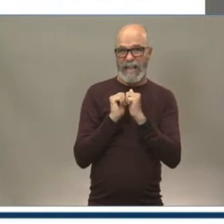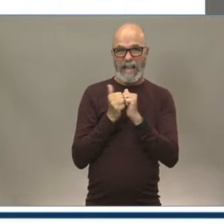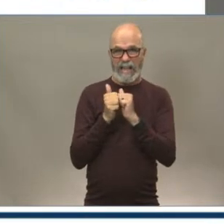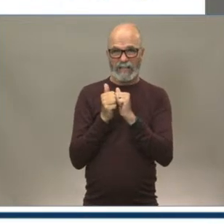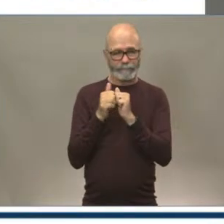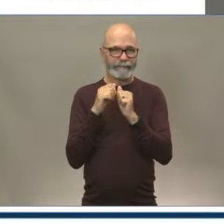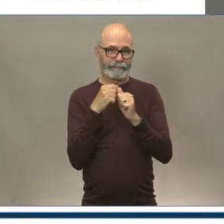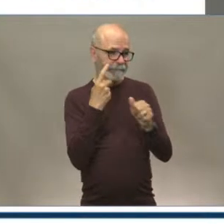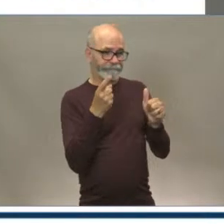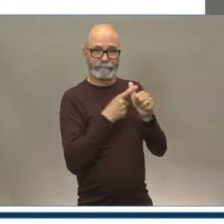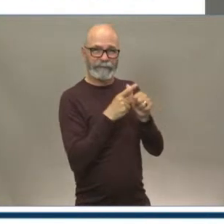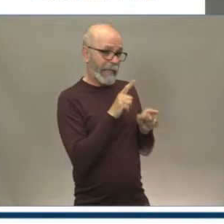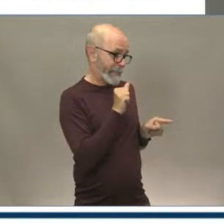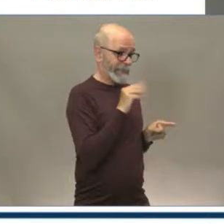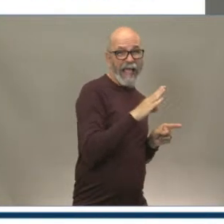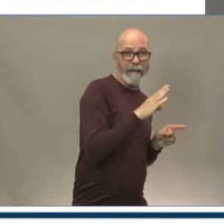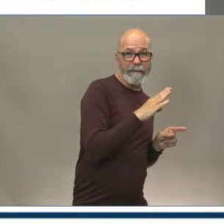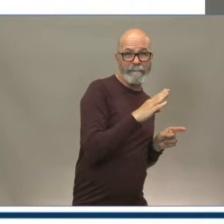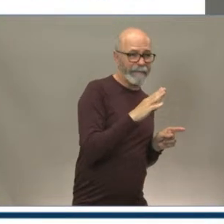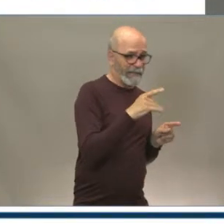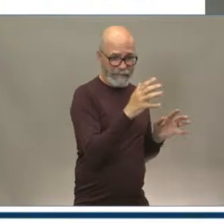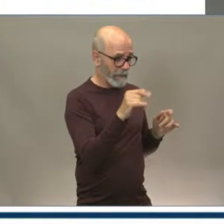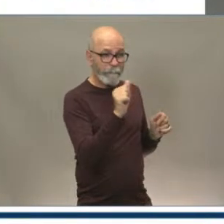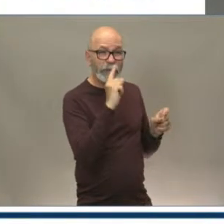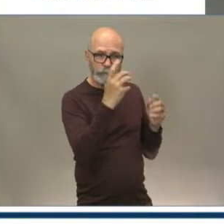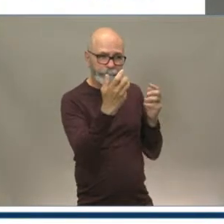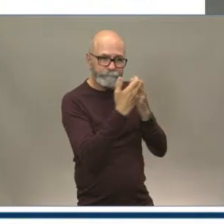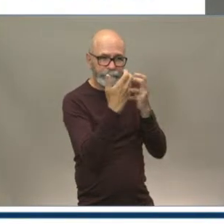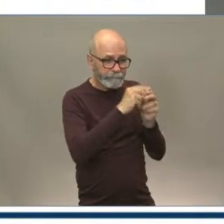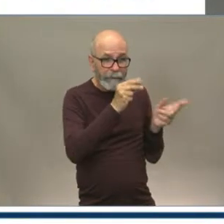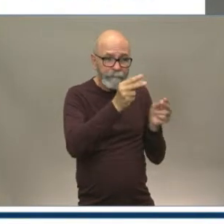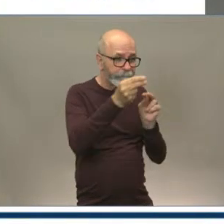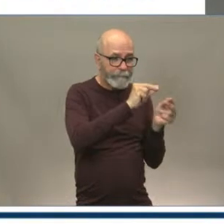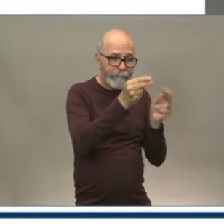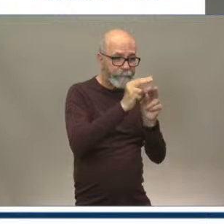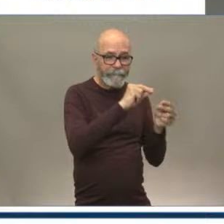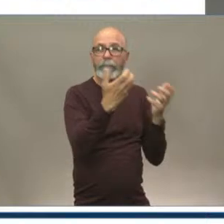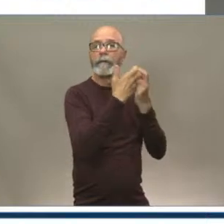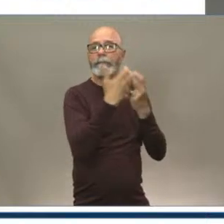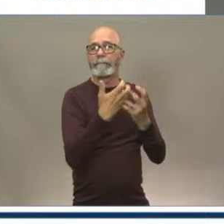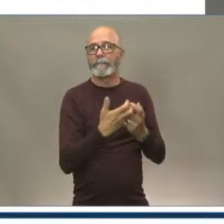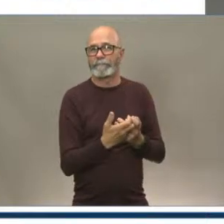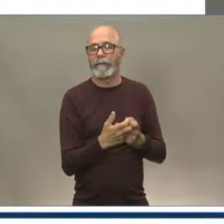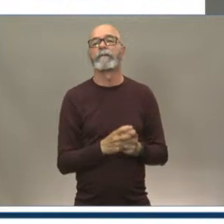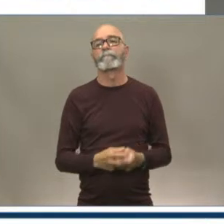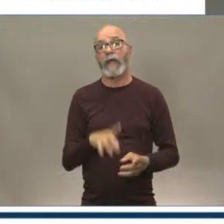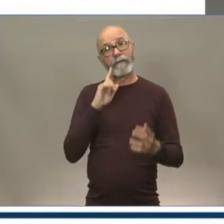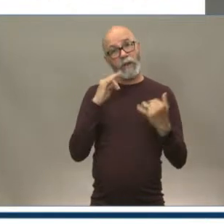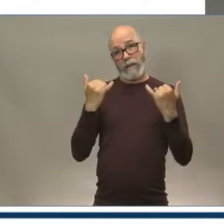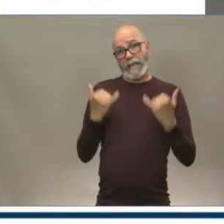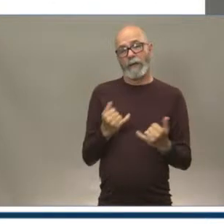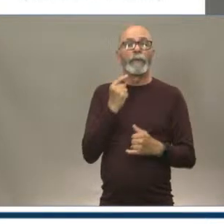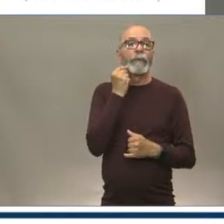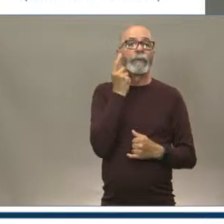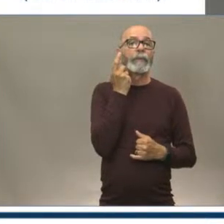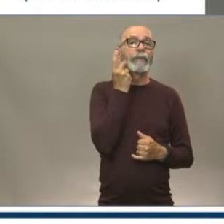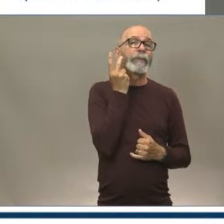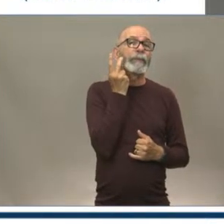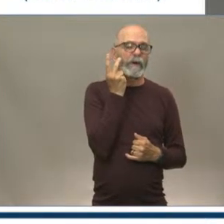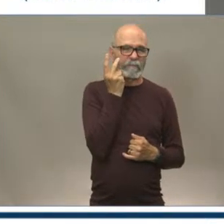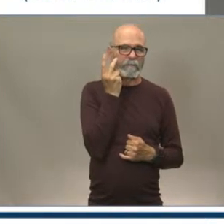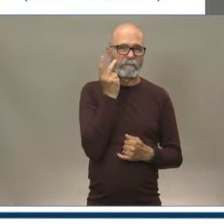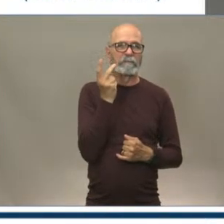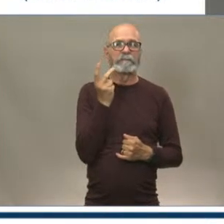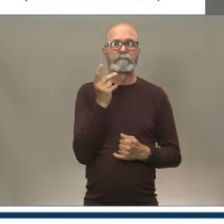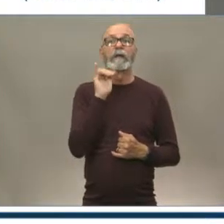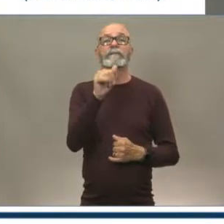lab and public health can do. Starting immediately and for the next few days, testing appointments at primary